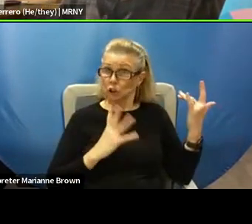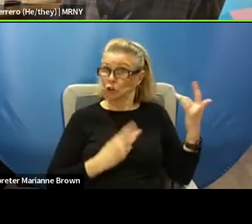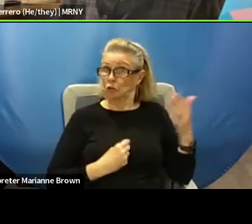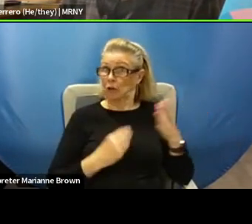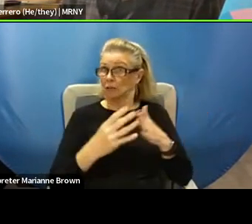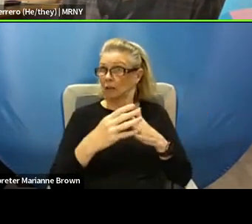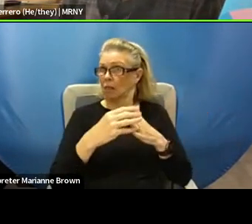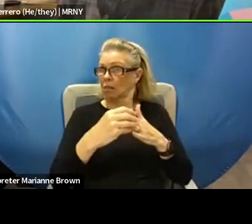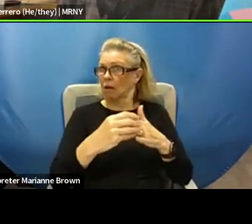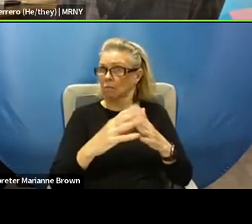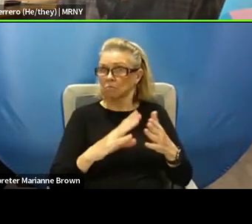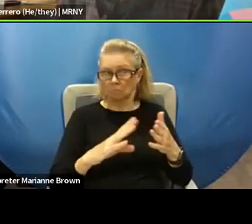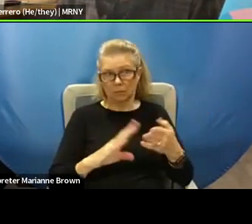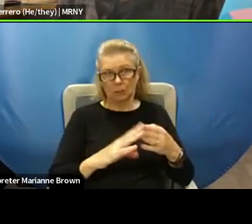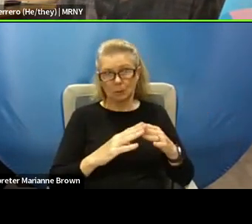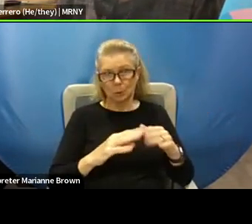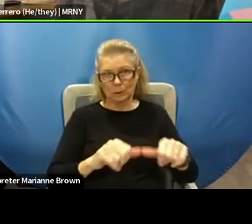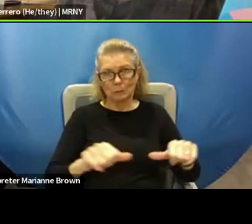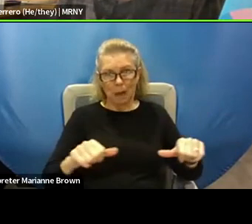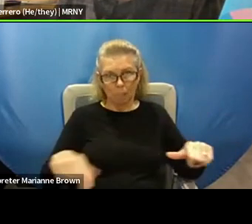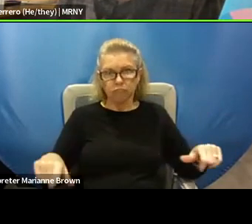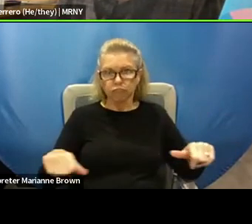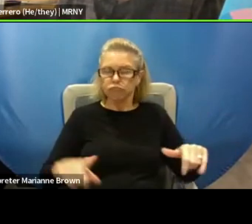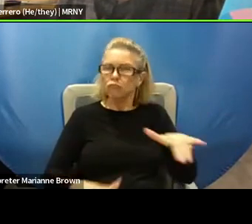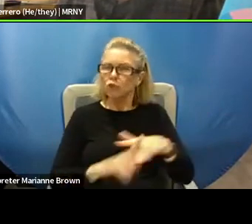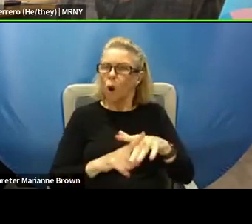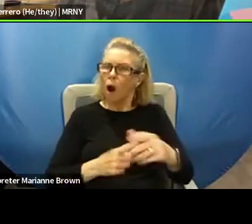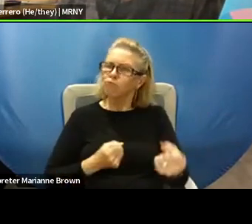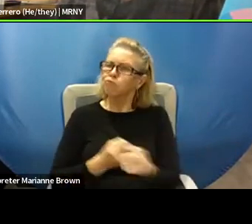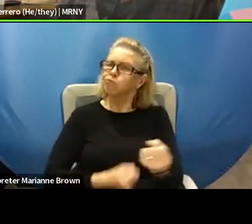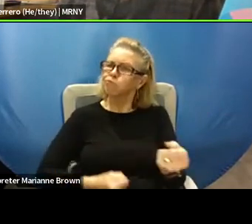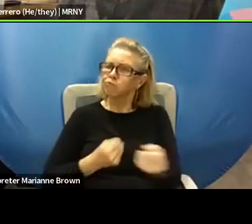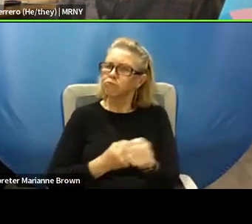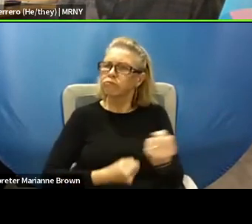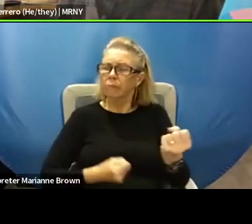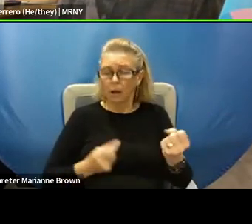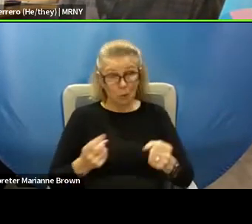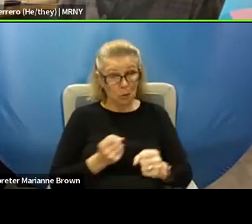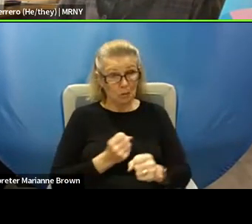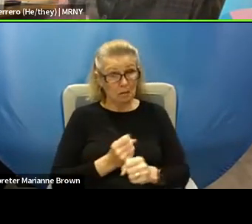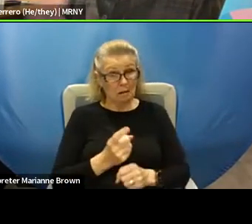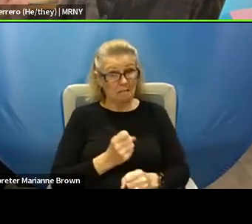solidarity. So every year we have the Trans Latina March, and